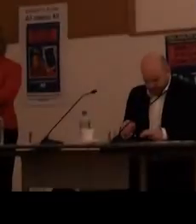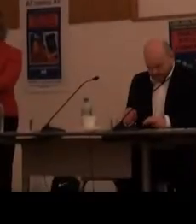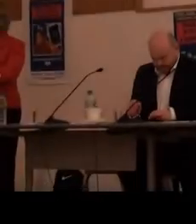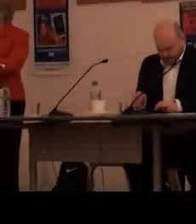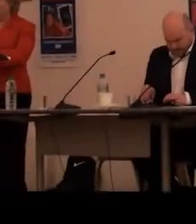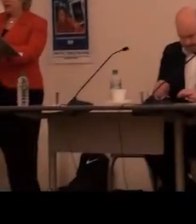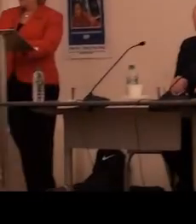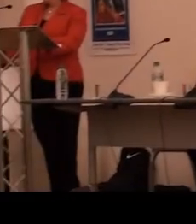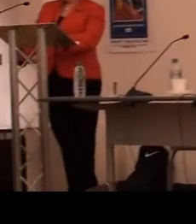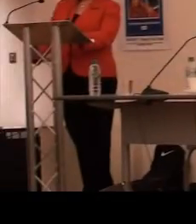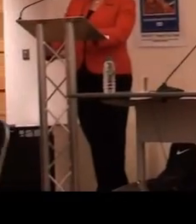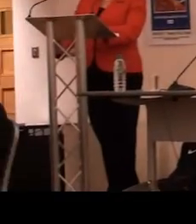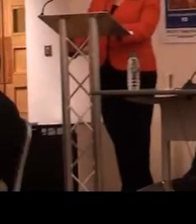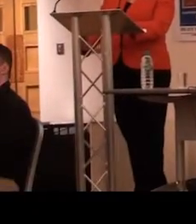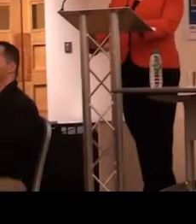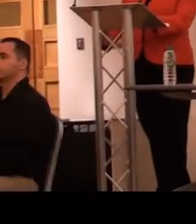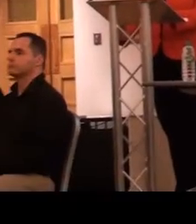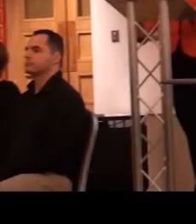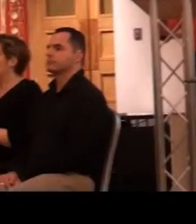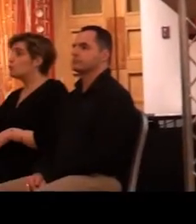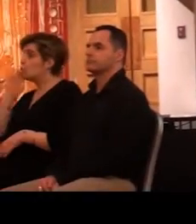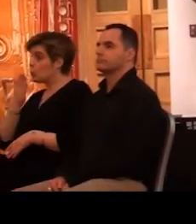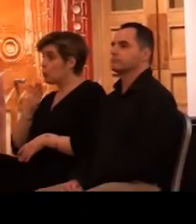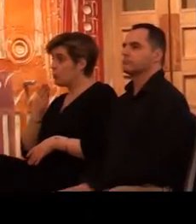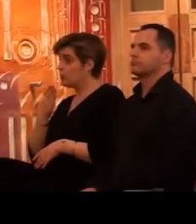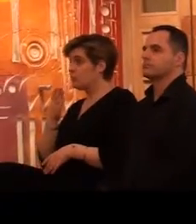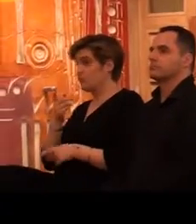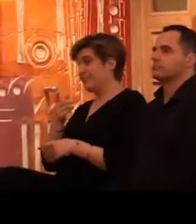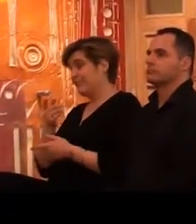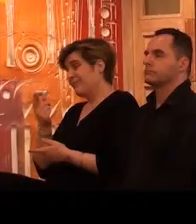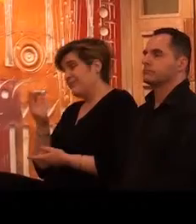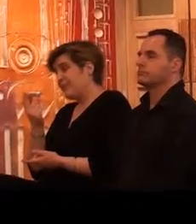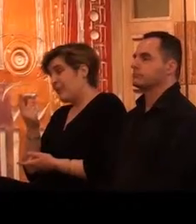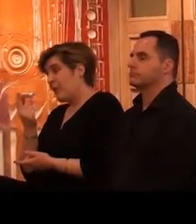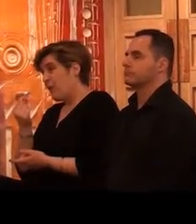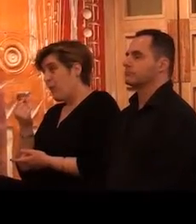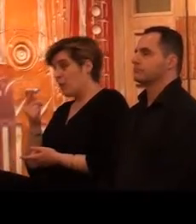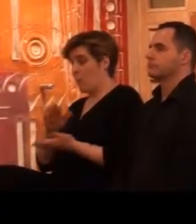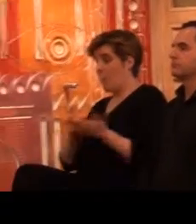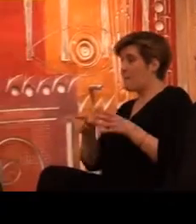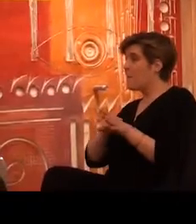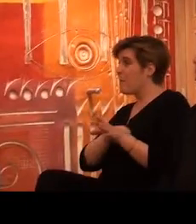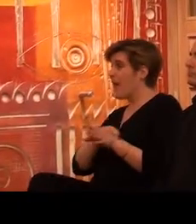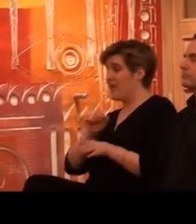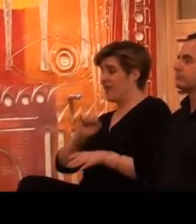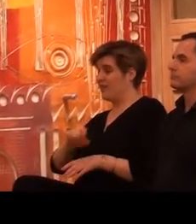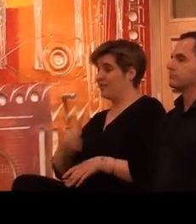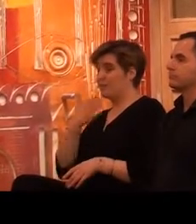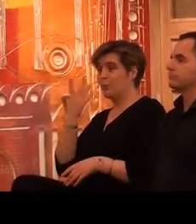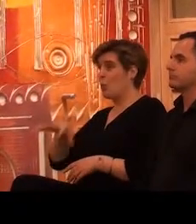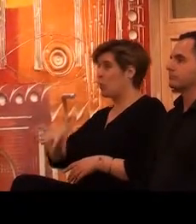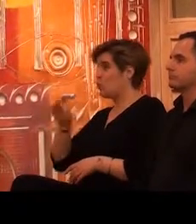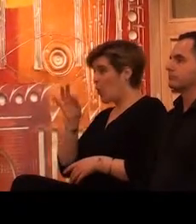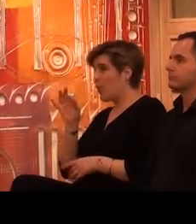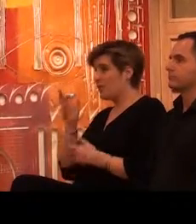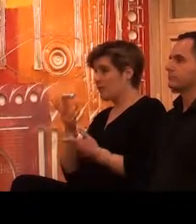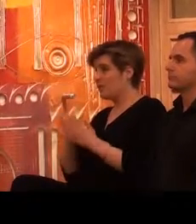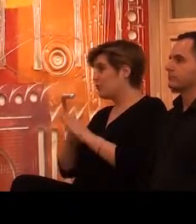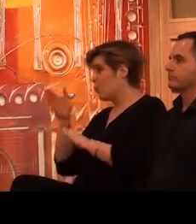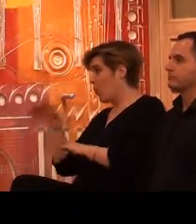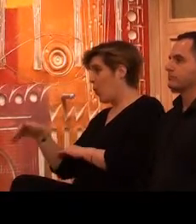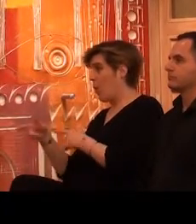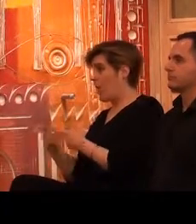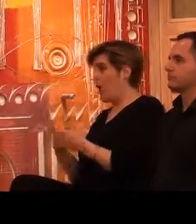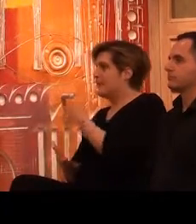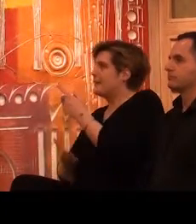know, Mary wouldn't have had the choice as to whether she was going to start making marks or not in her first term of school. Many